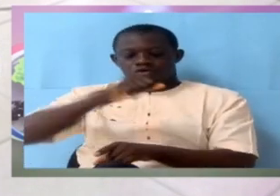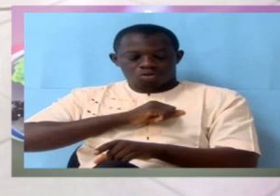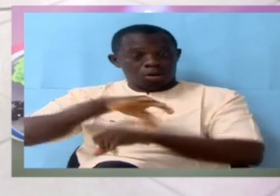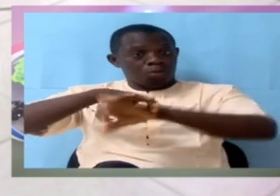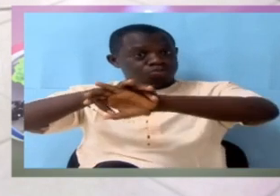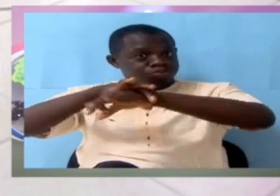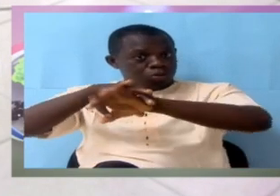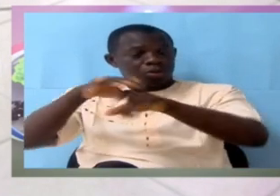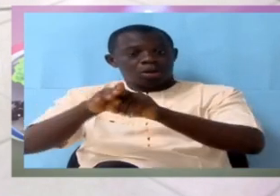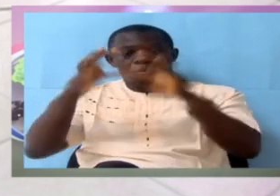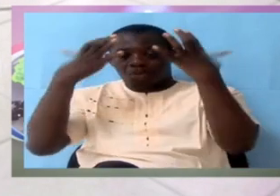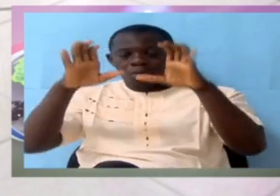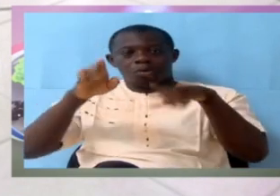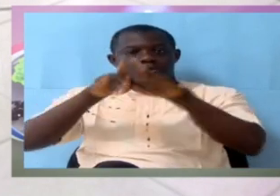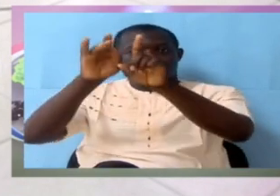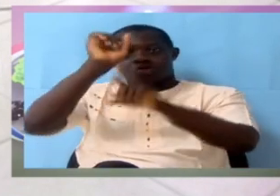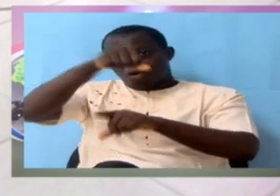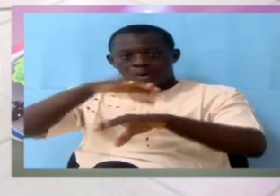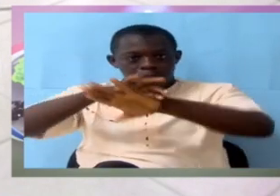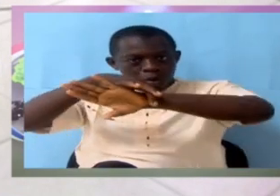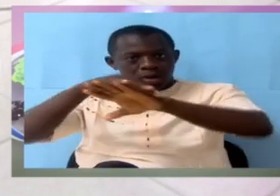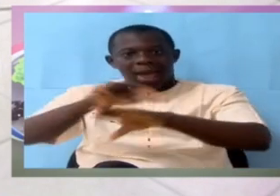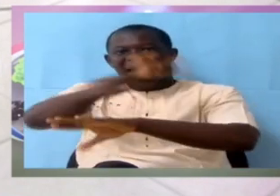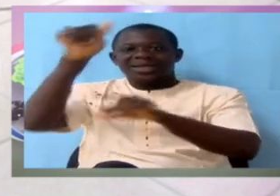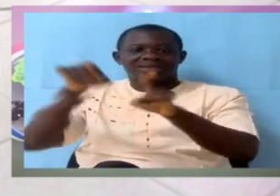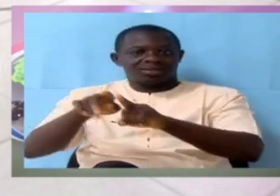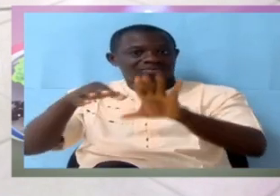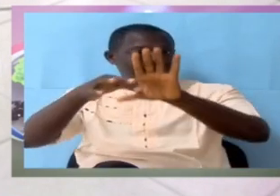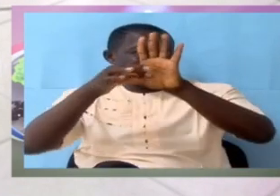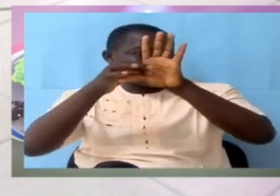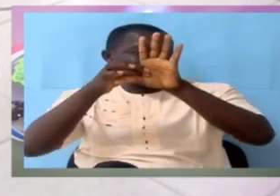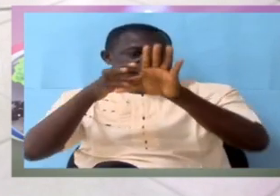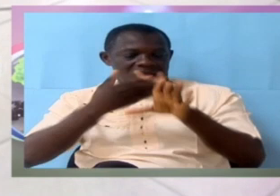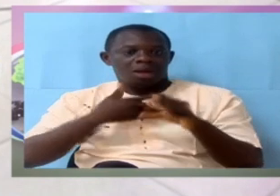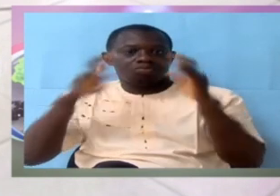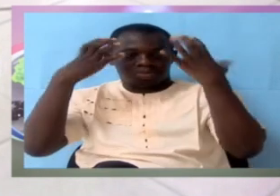problem now is with your bones and your muscles.